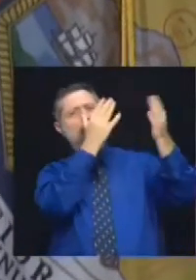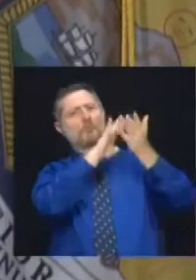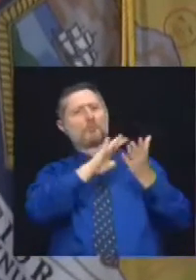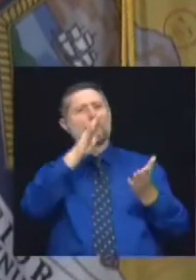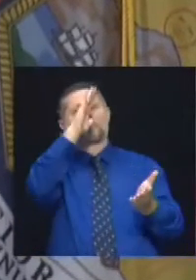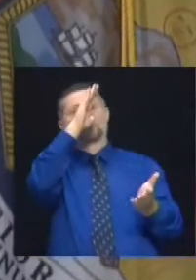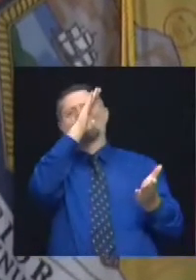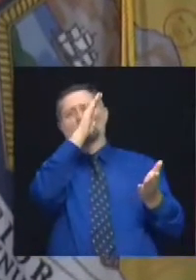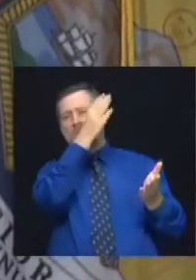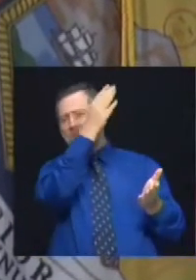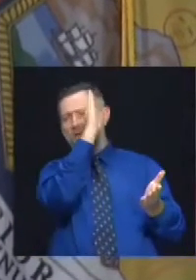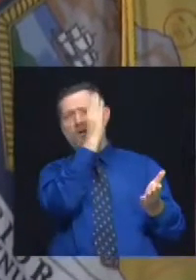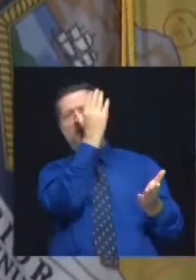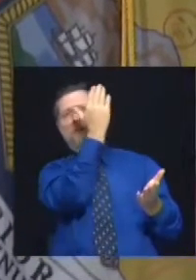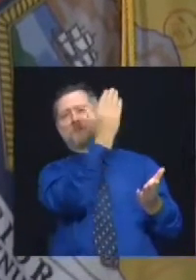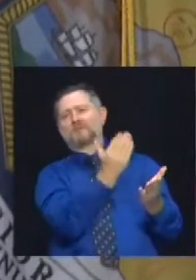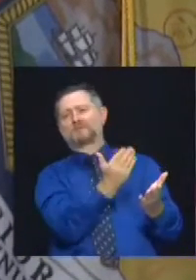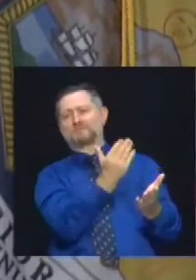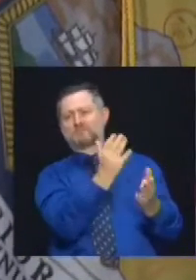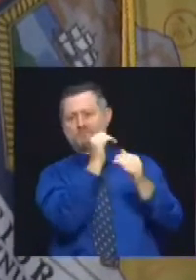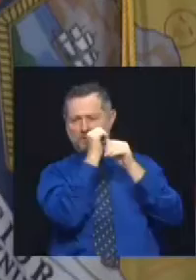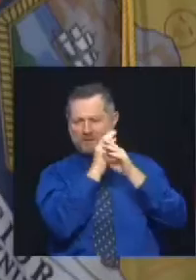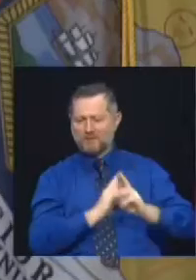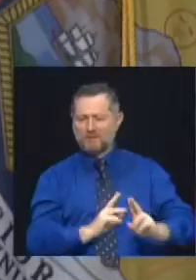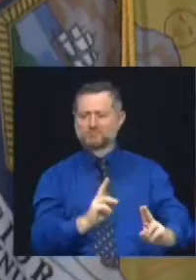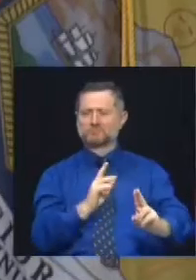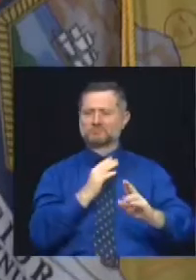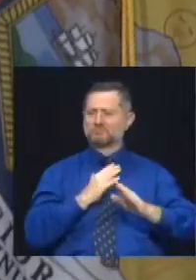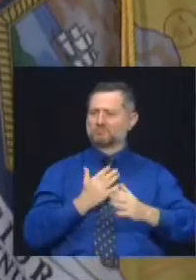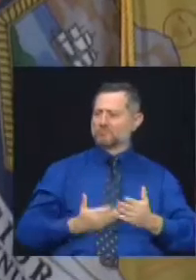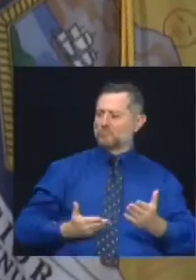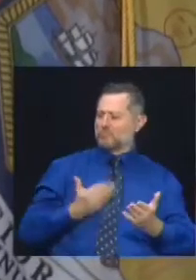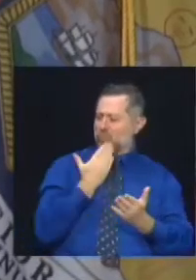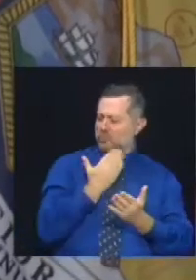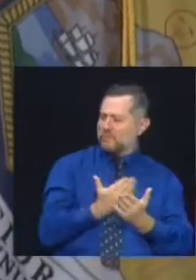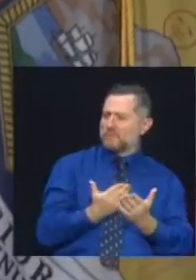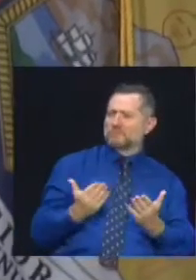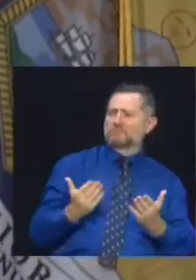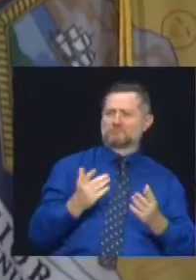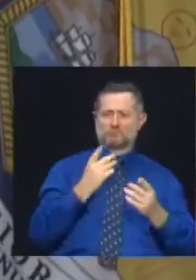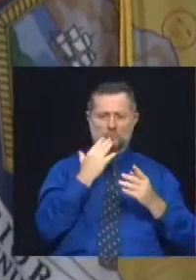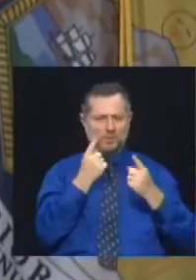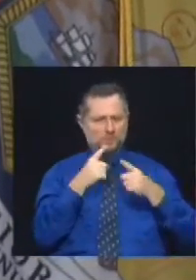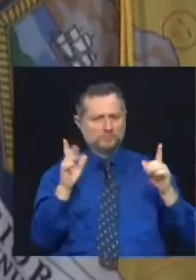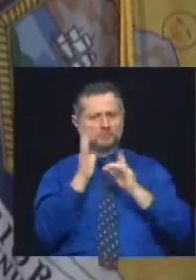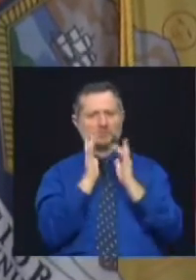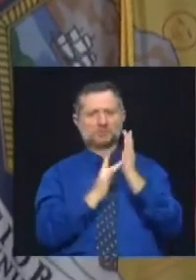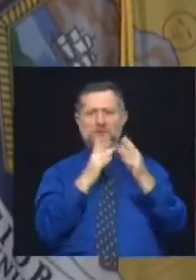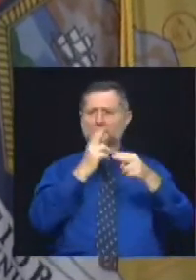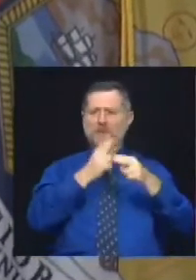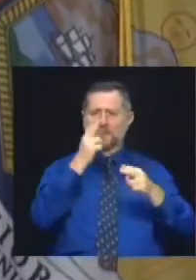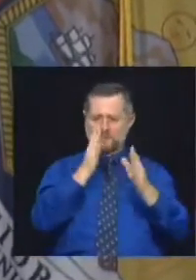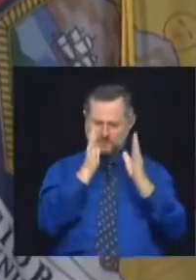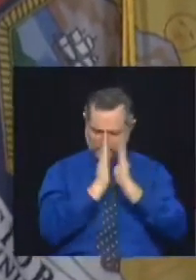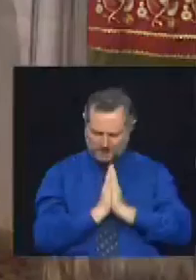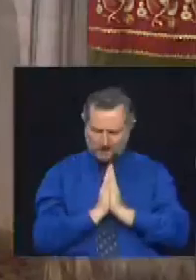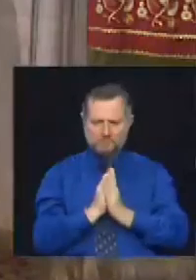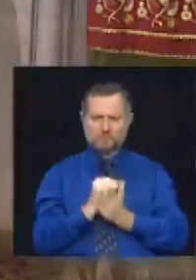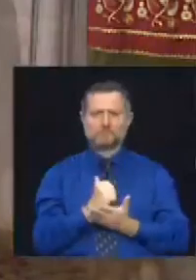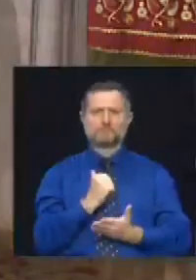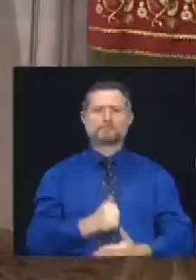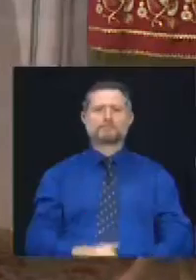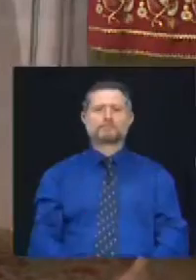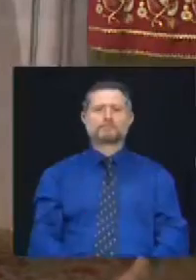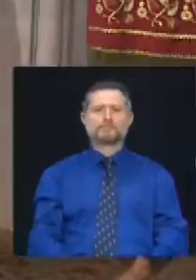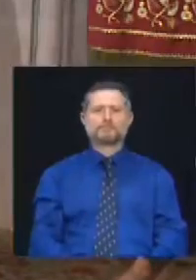in all that we do and say. These blessings we ask in Jesus' name. Amen. Amen.